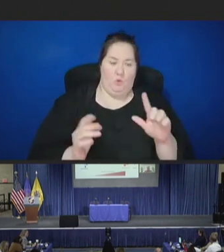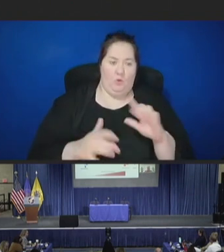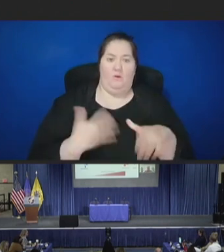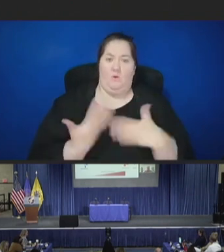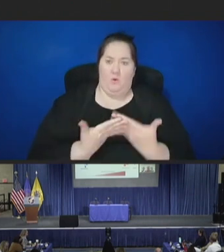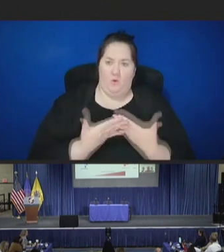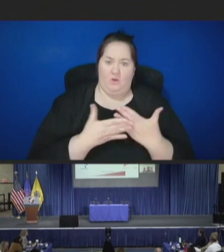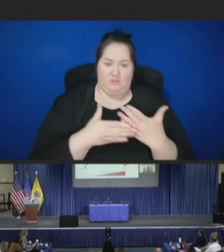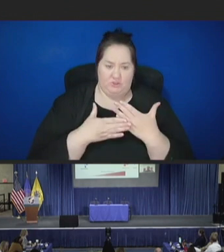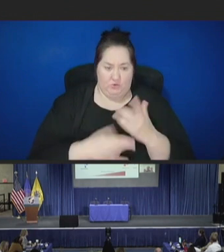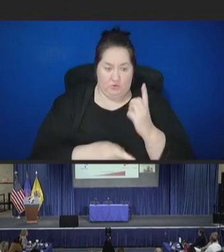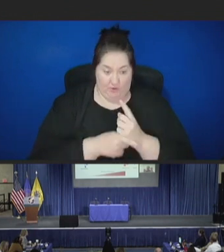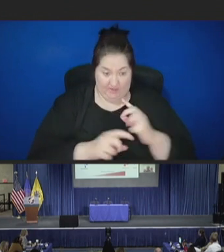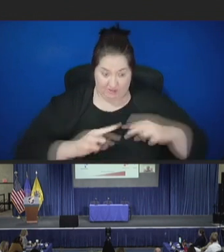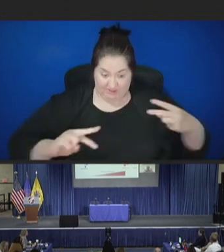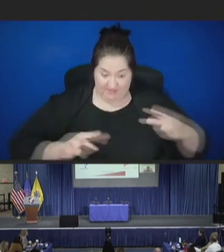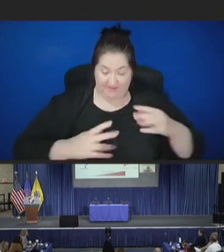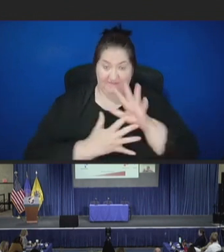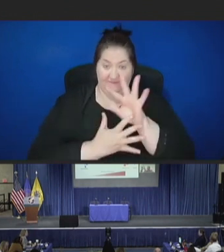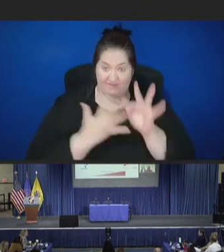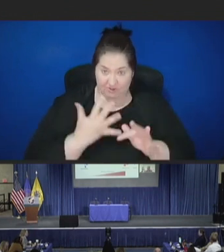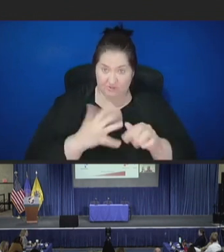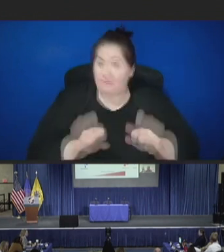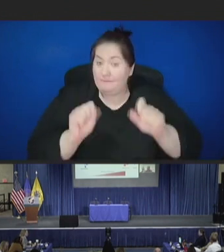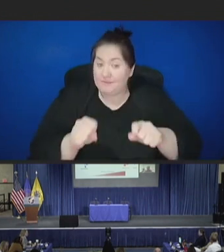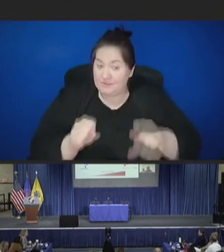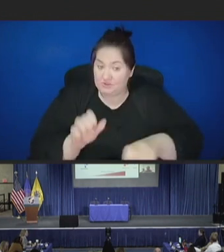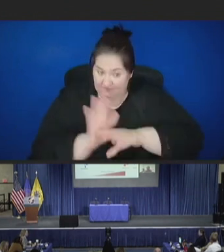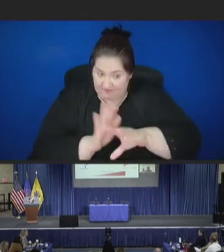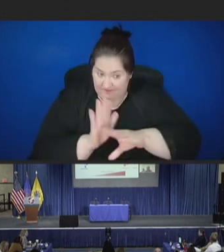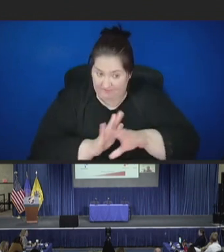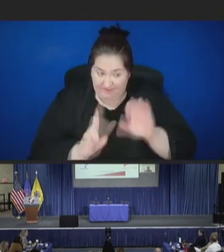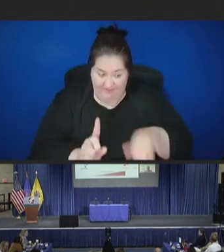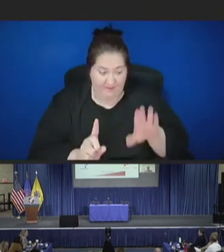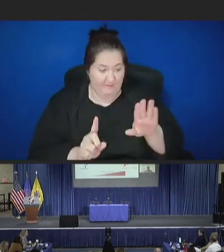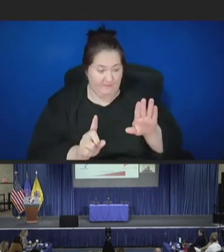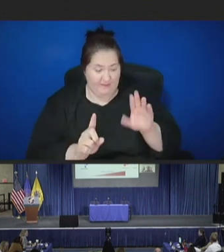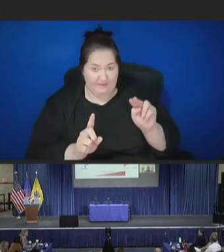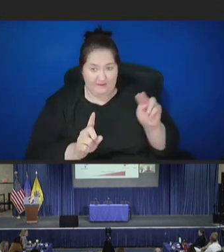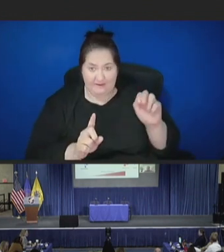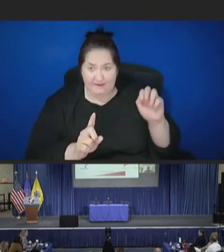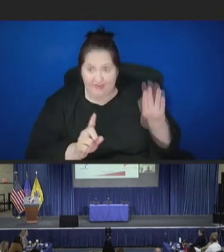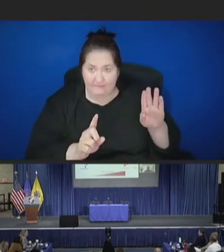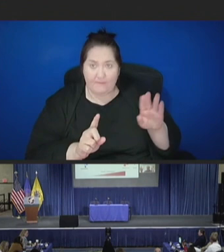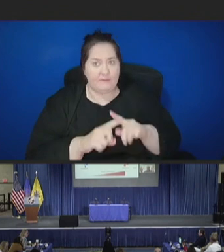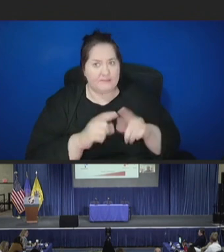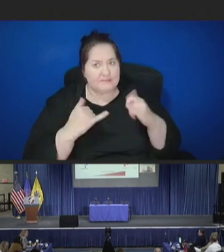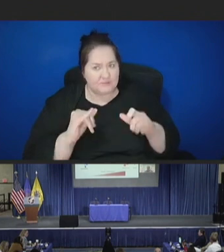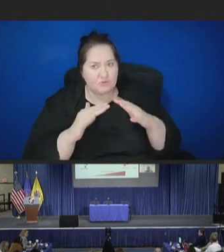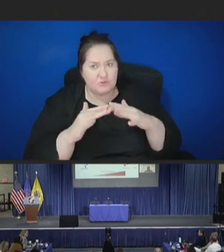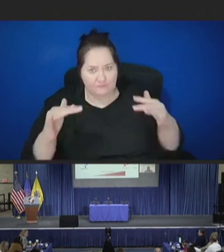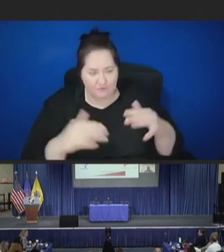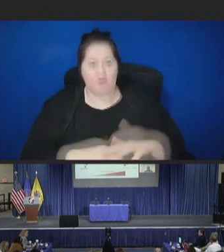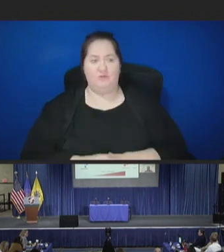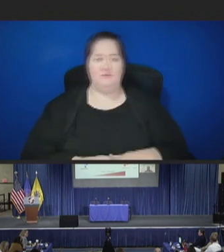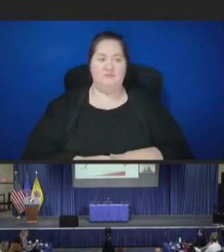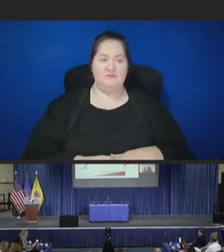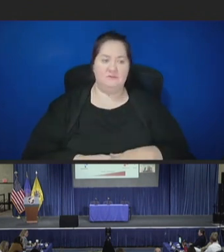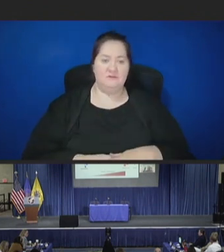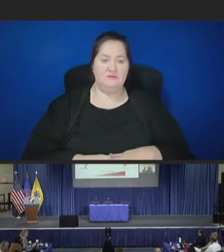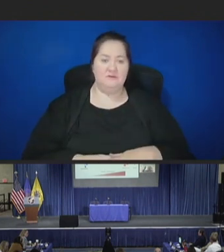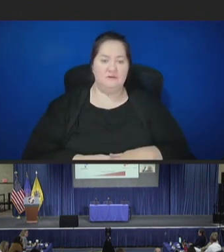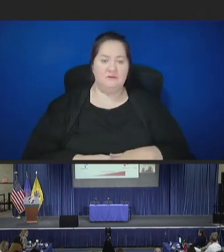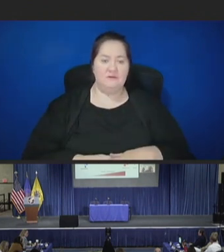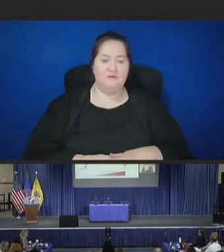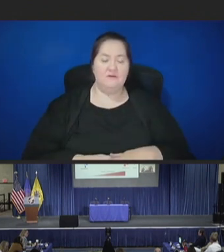the right genetic features that give a potential to develop that kind of BNAb, but are otherwise diverse. So you have to hit